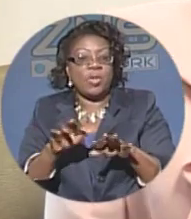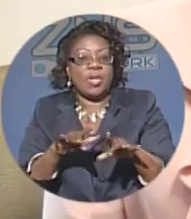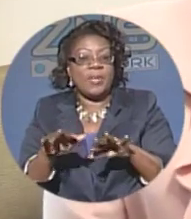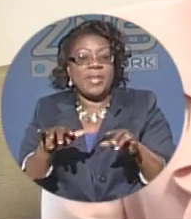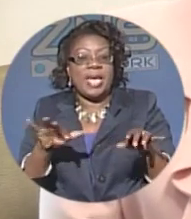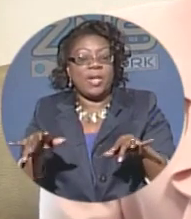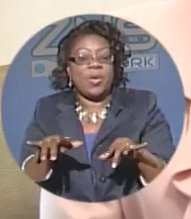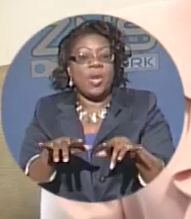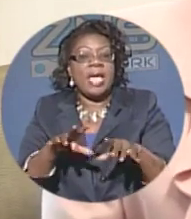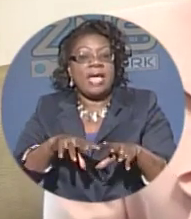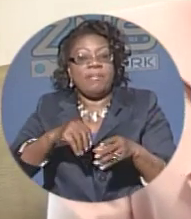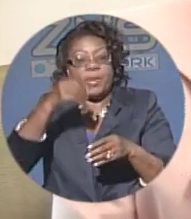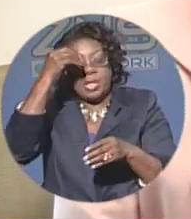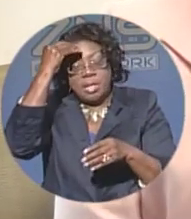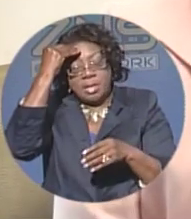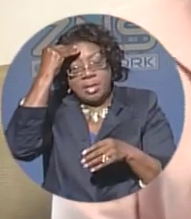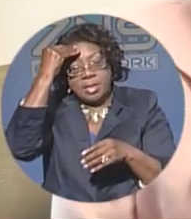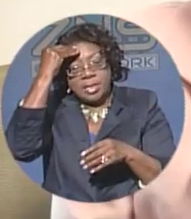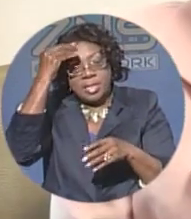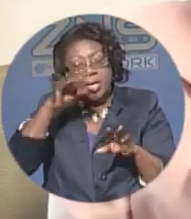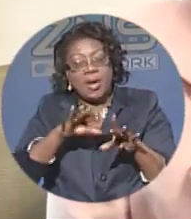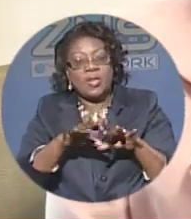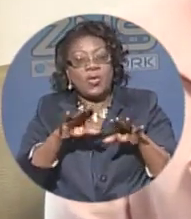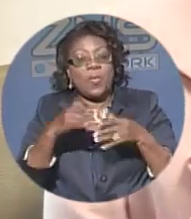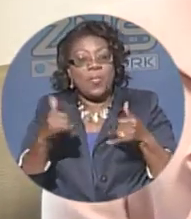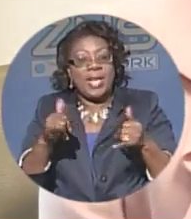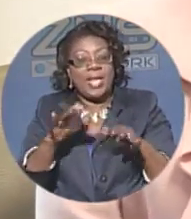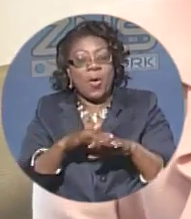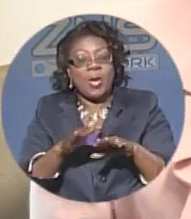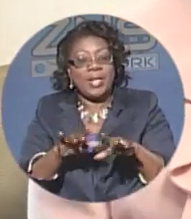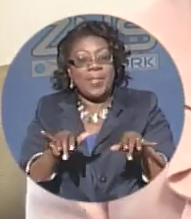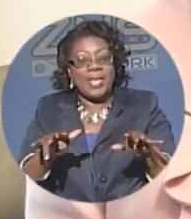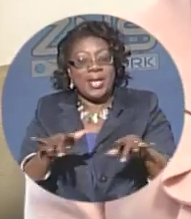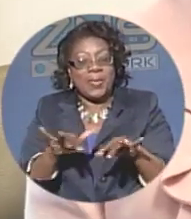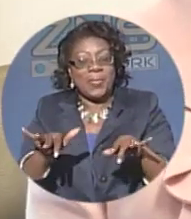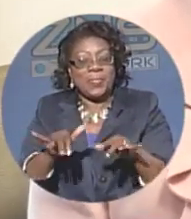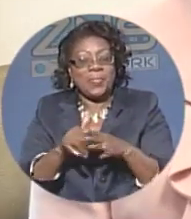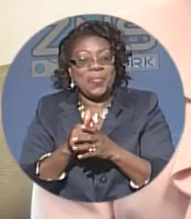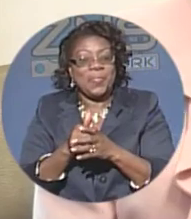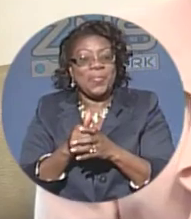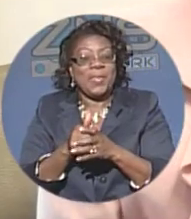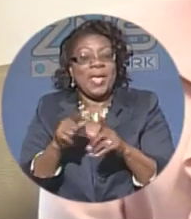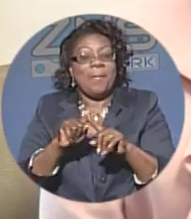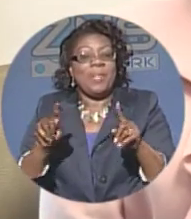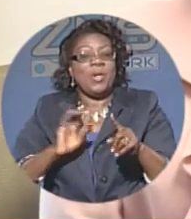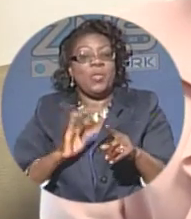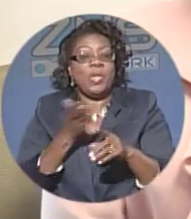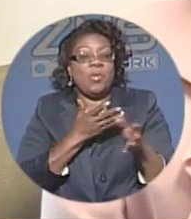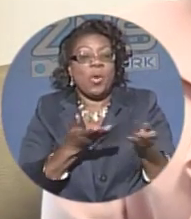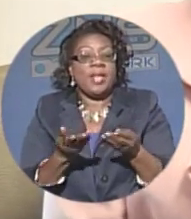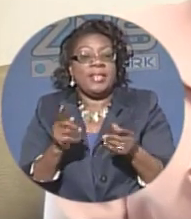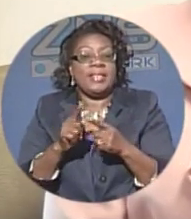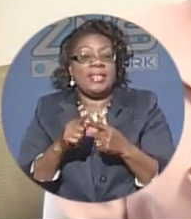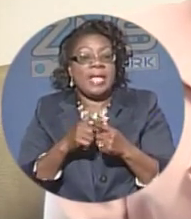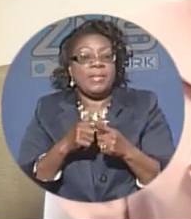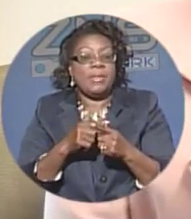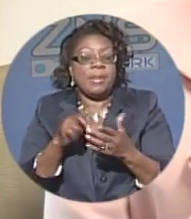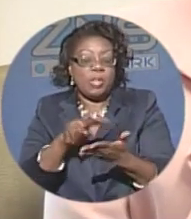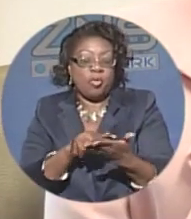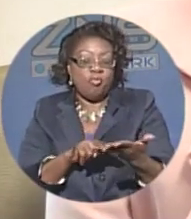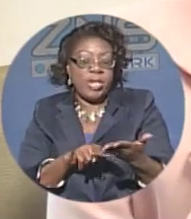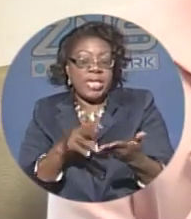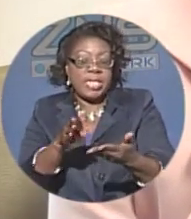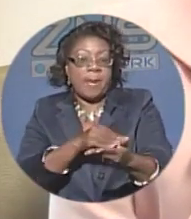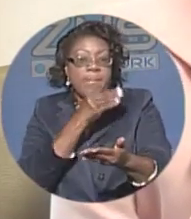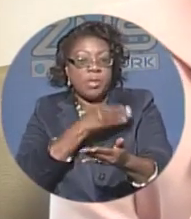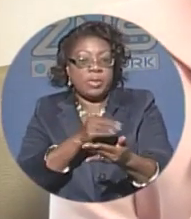piano, everybody learn a G chord, and then they play every song in G. But we want them to be able to read. We want